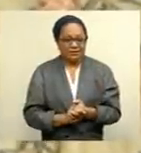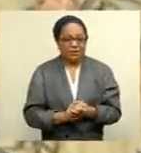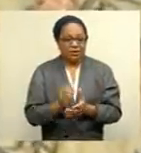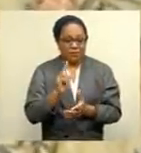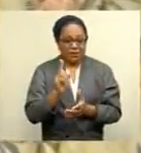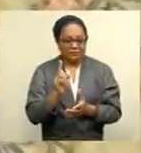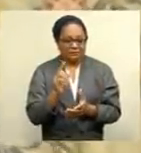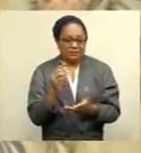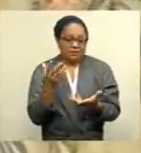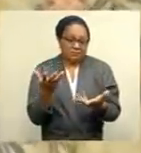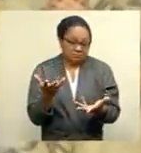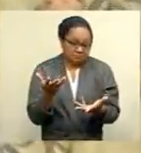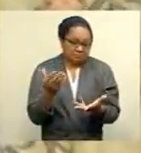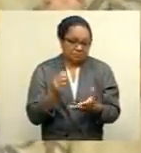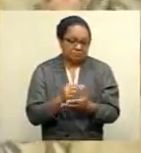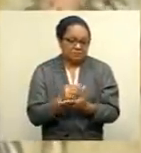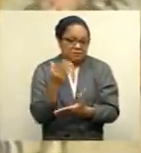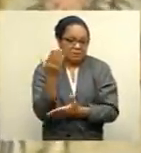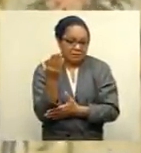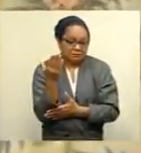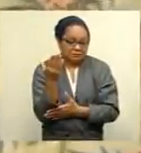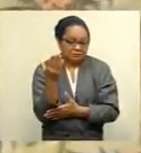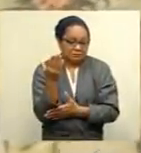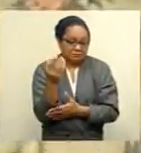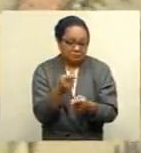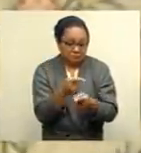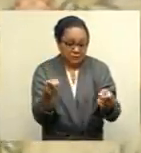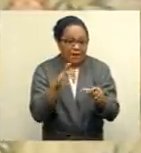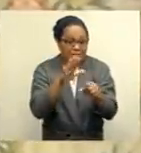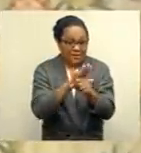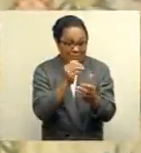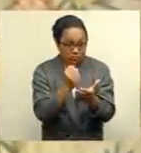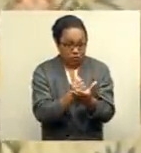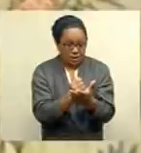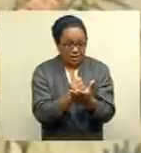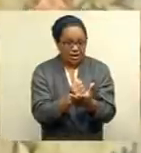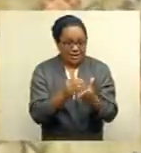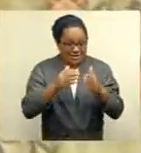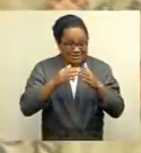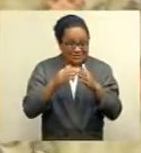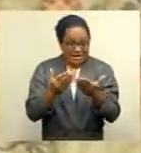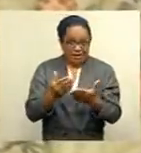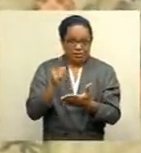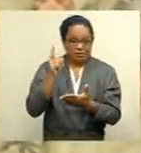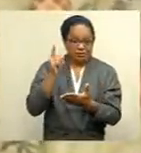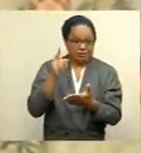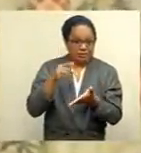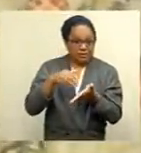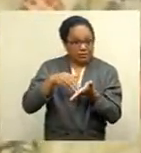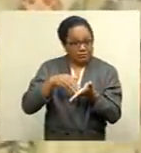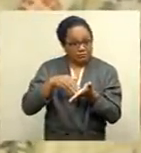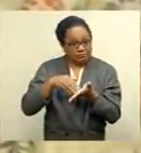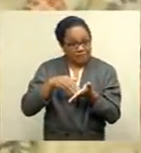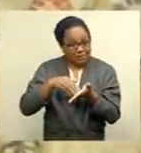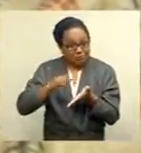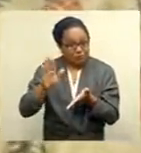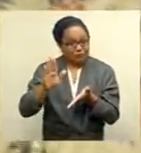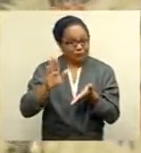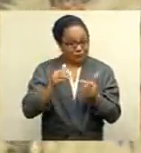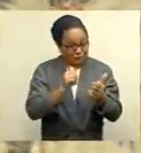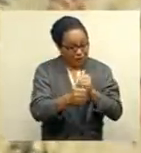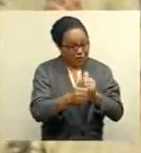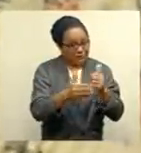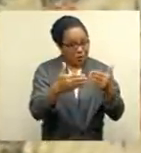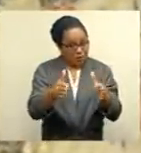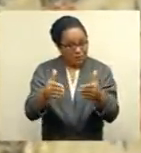will depend on us to ensure that once we achieve the return to full contact sports,